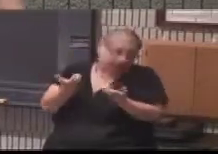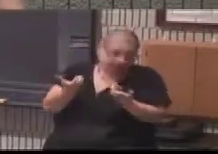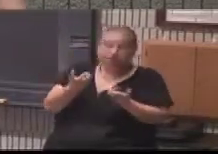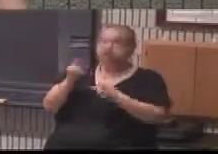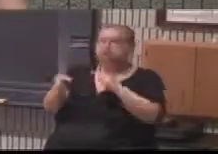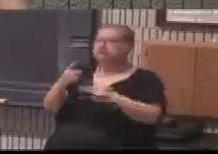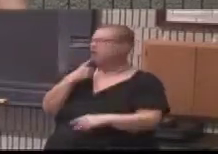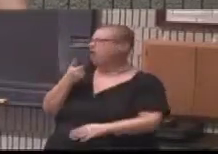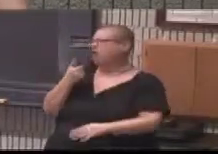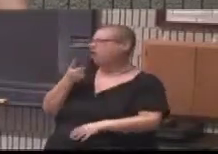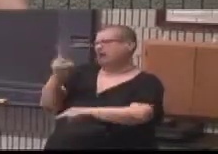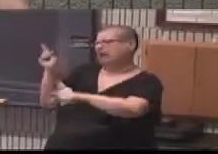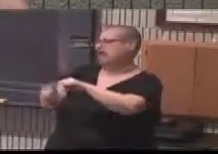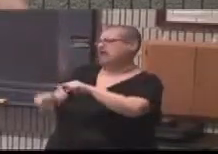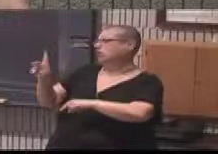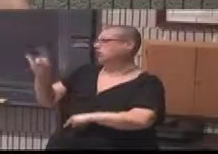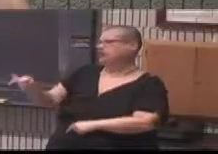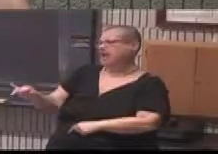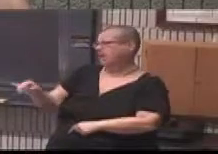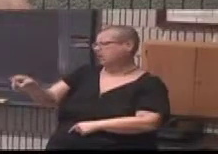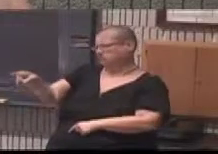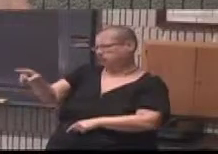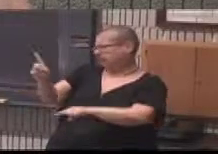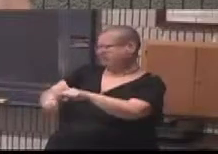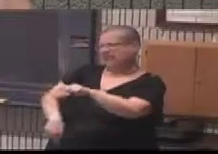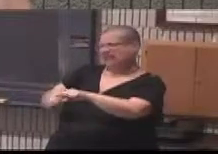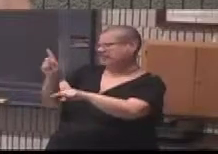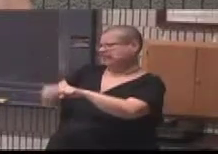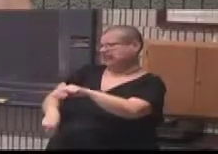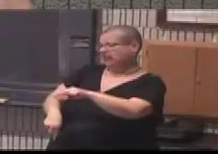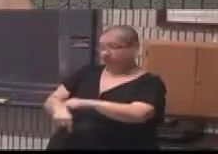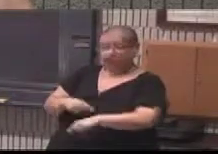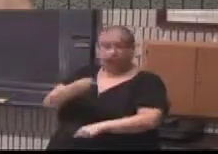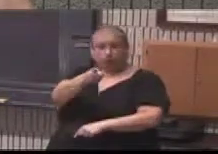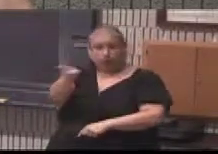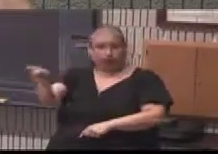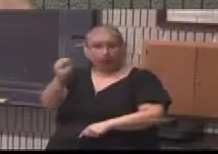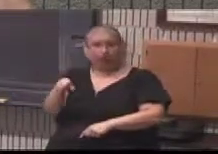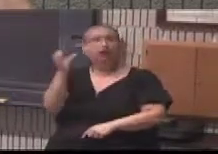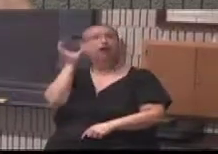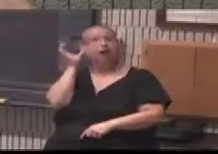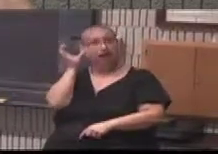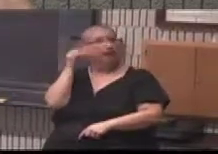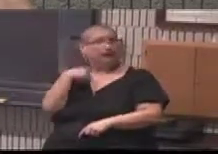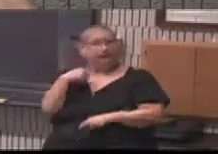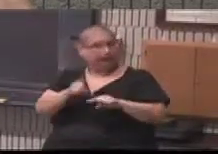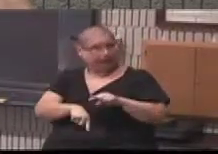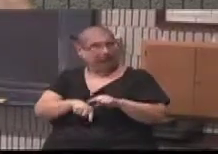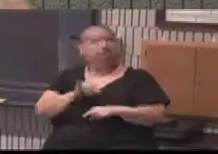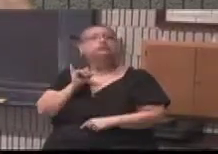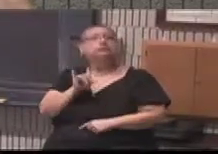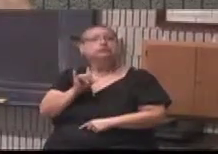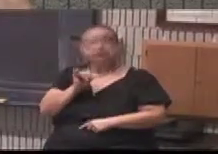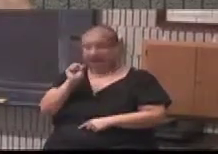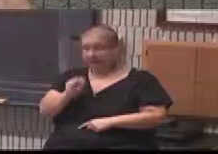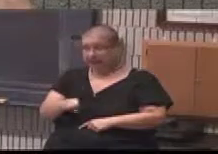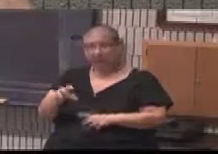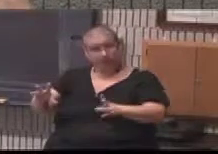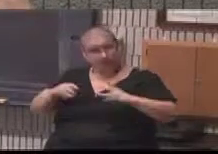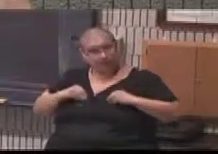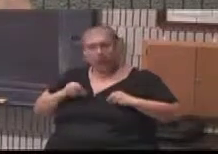that you can't do something, but I think that you can choose to listen or you can choose to do what's right for you. Because as Maury